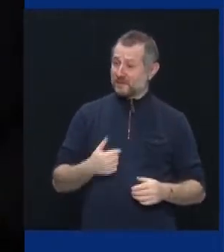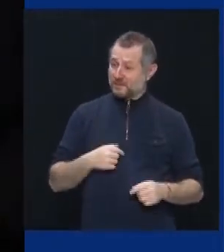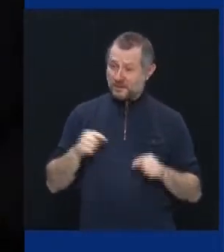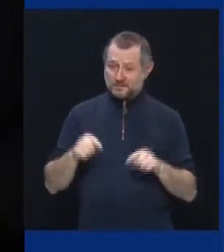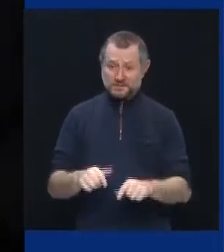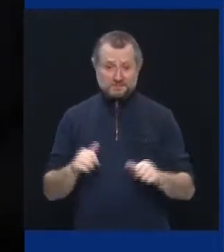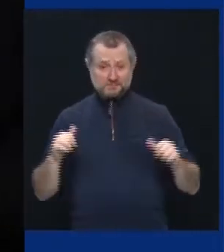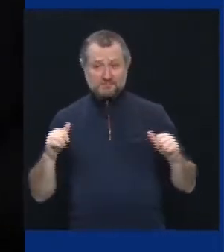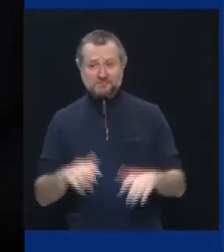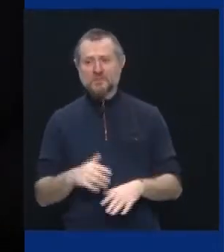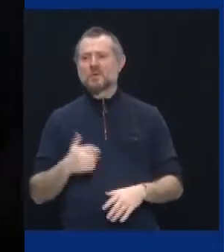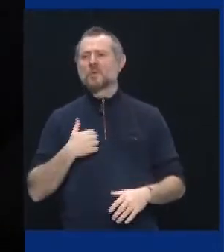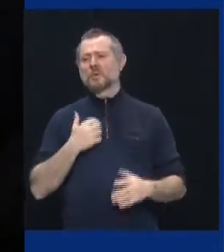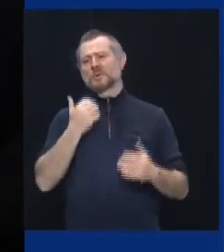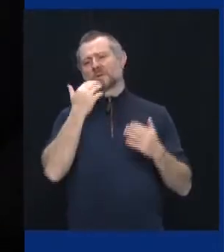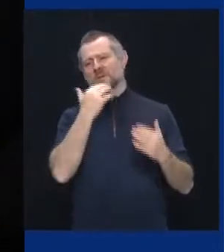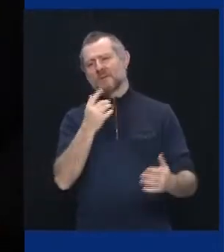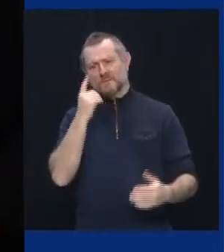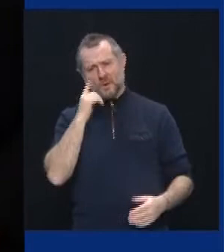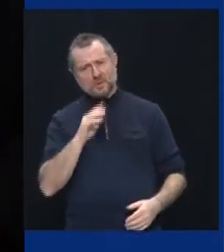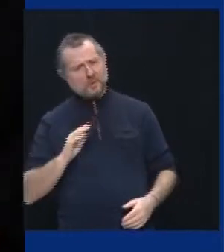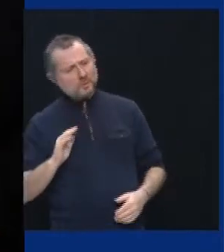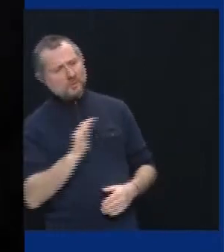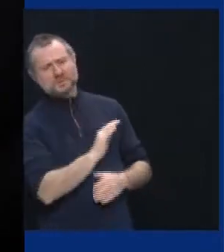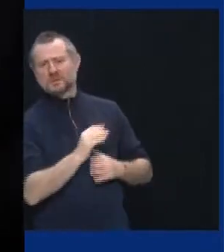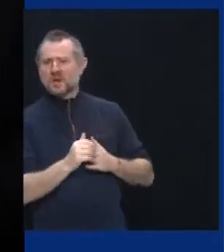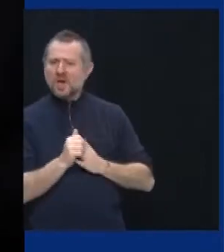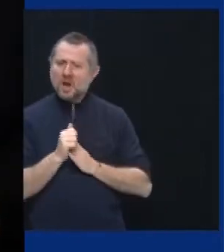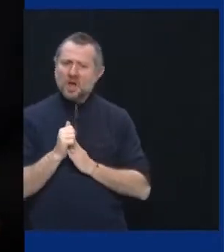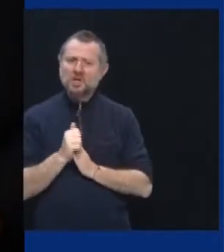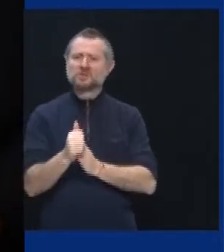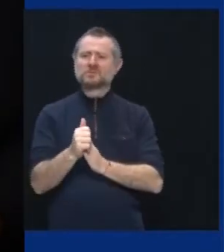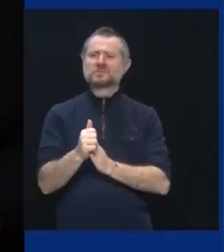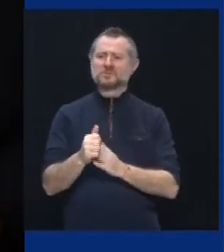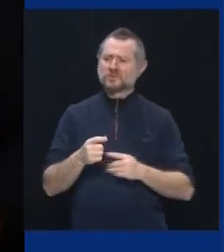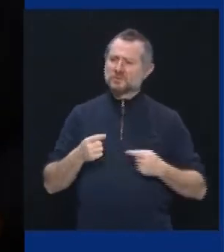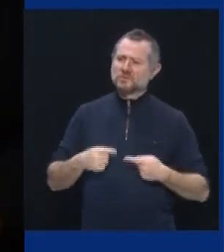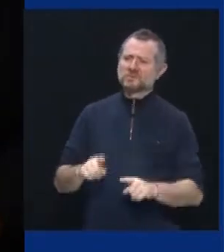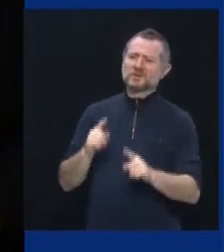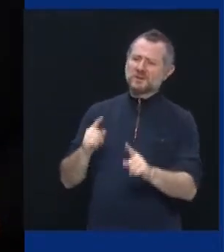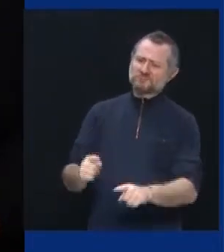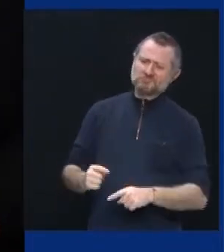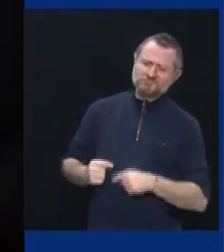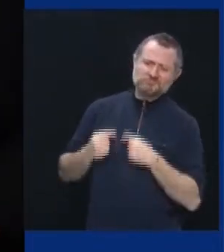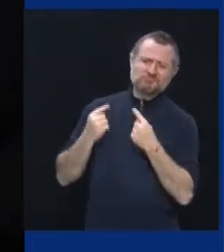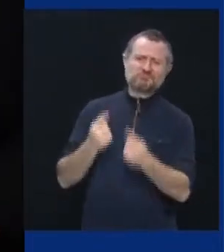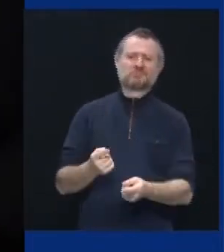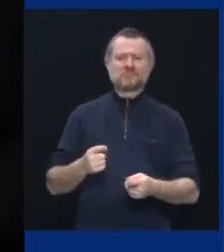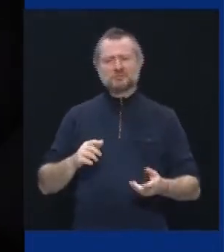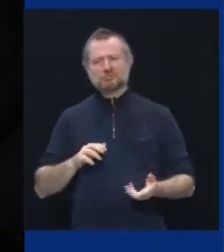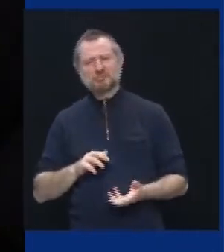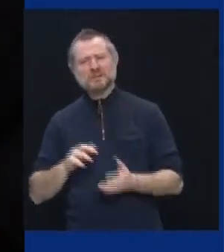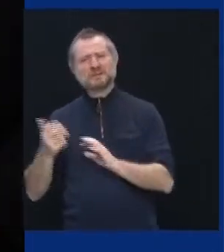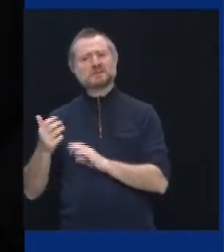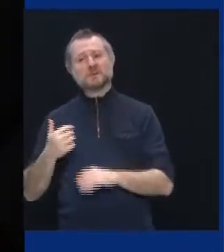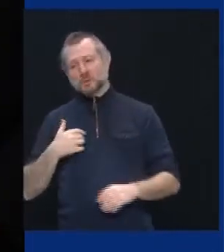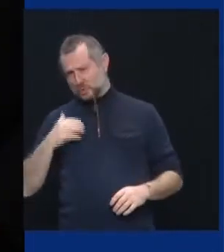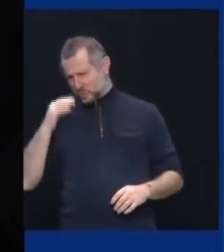want to thank you for your leadership throughout this crisis. Now, I know that we're